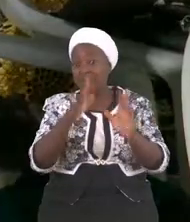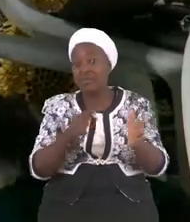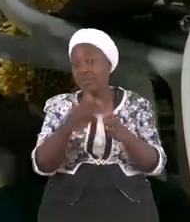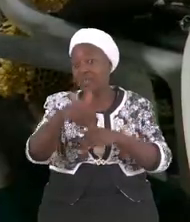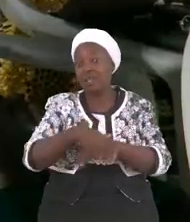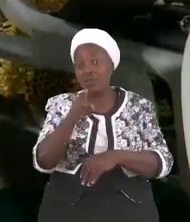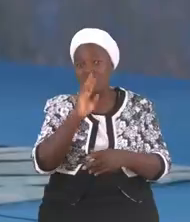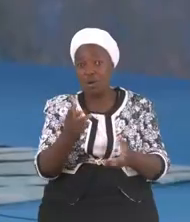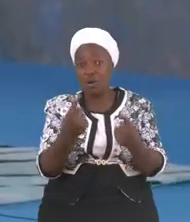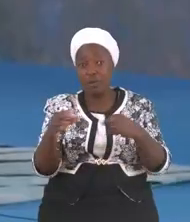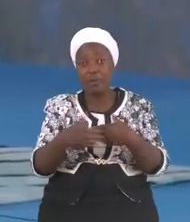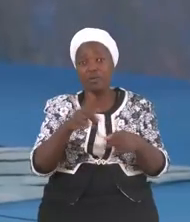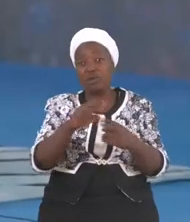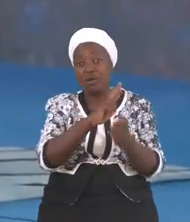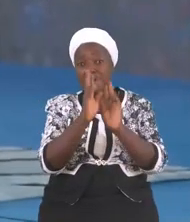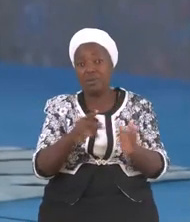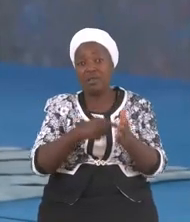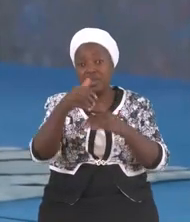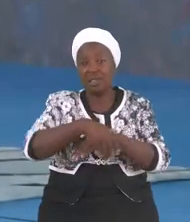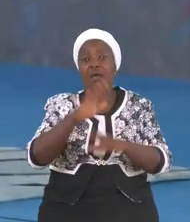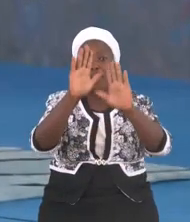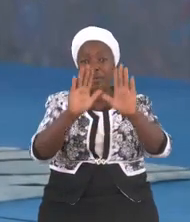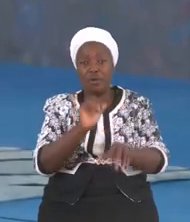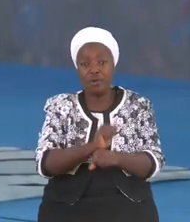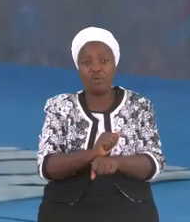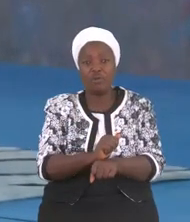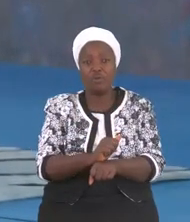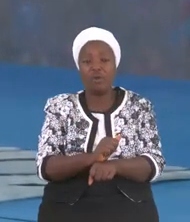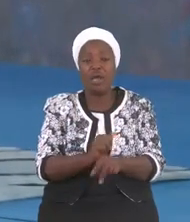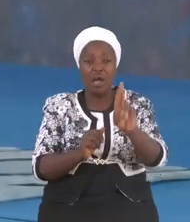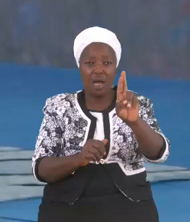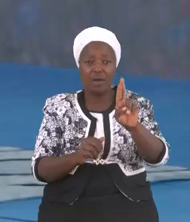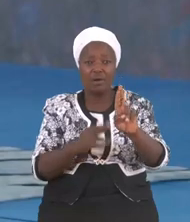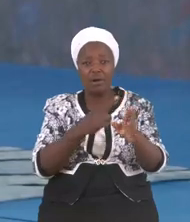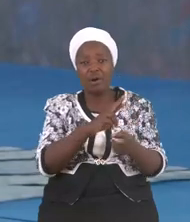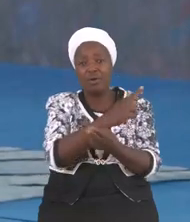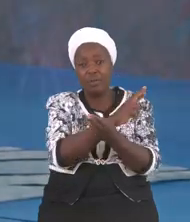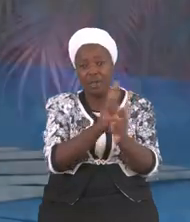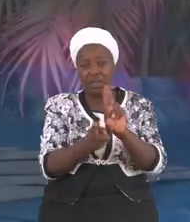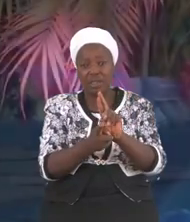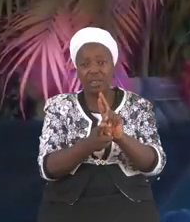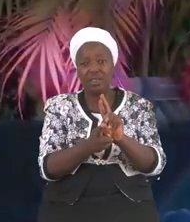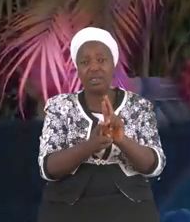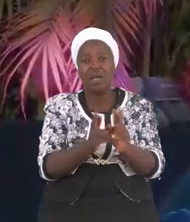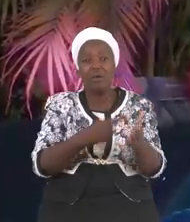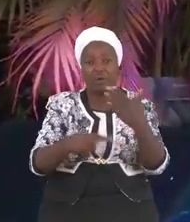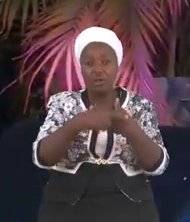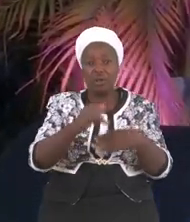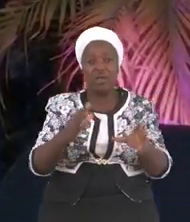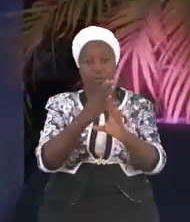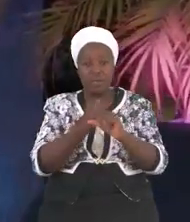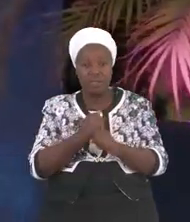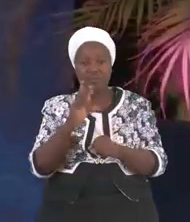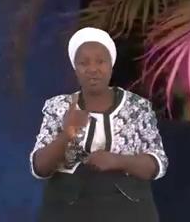the Redeemer tonight. Miracle are repentant, returnee, receive. Look at Luke